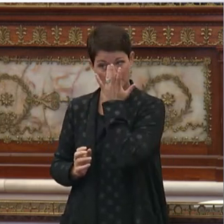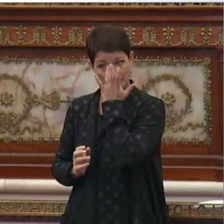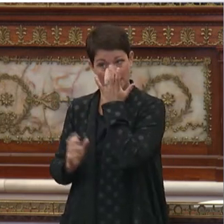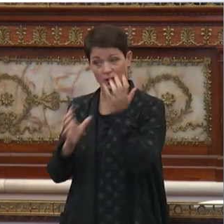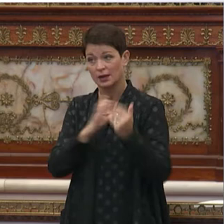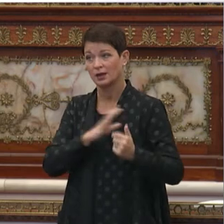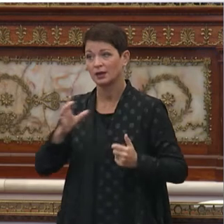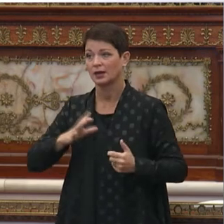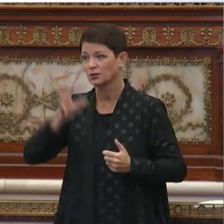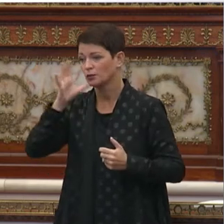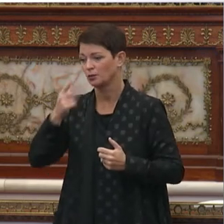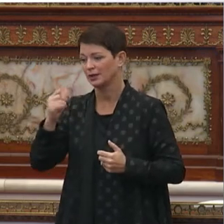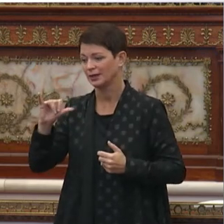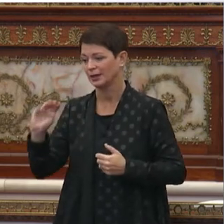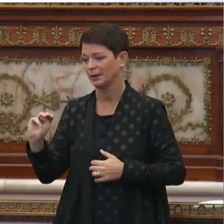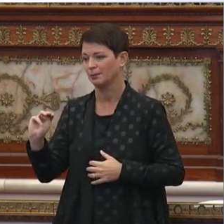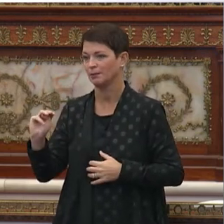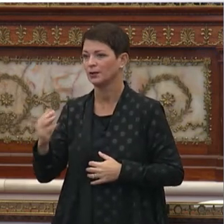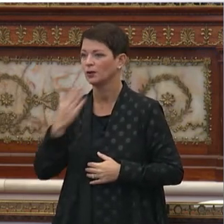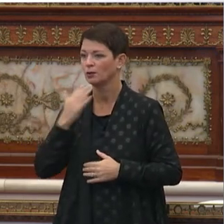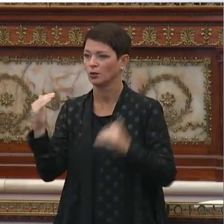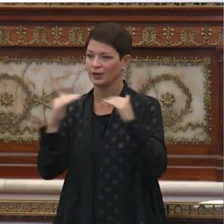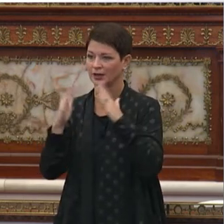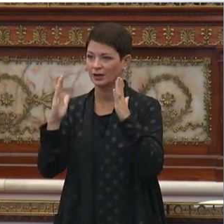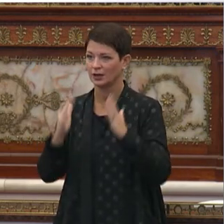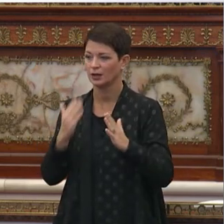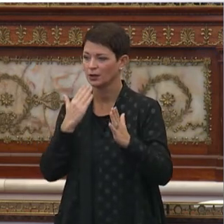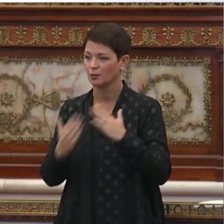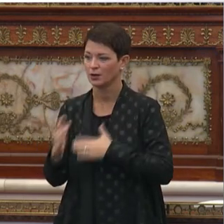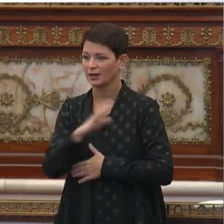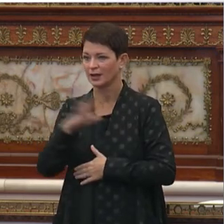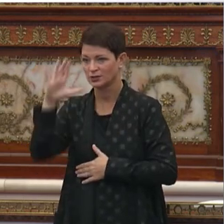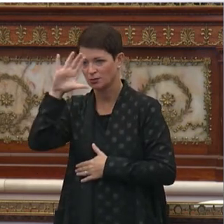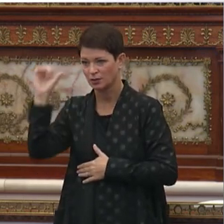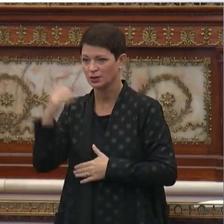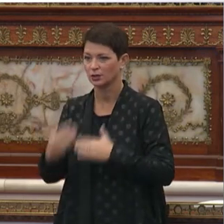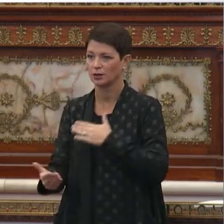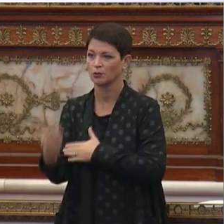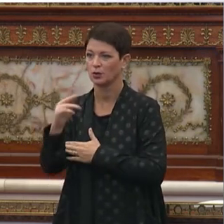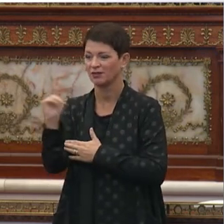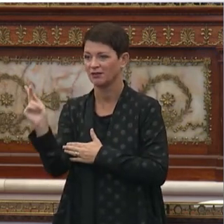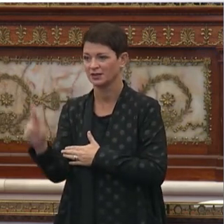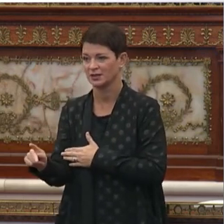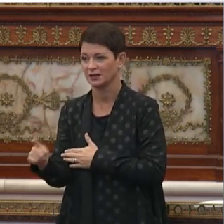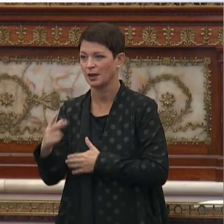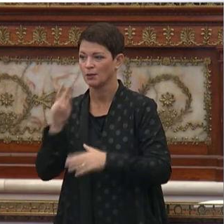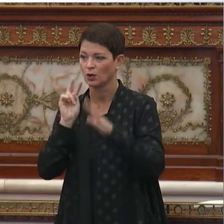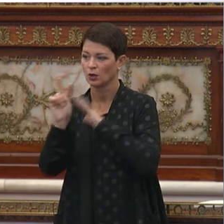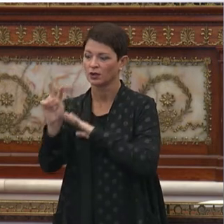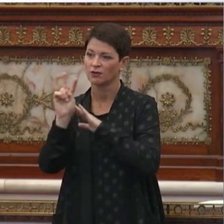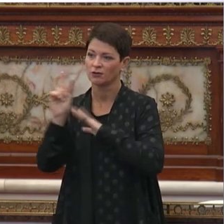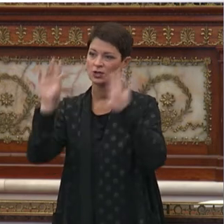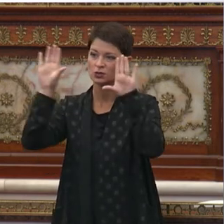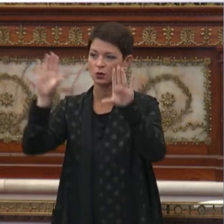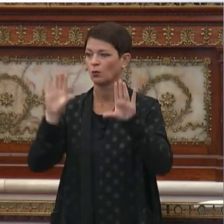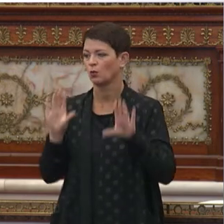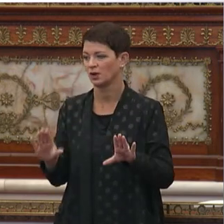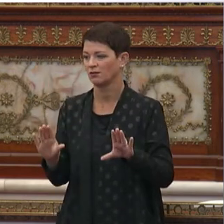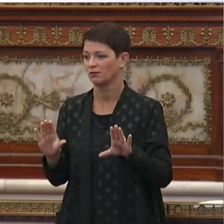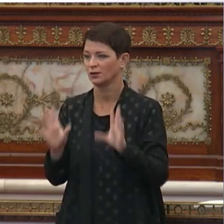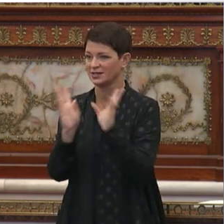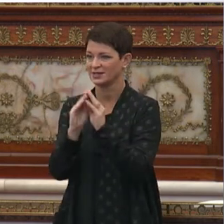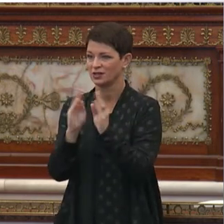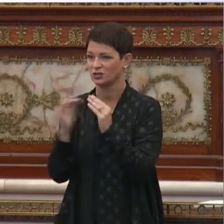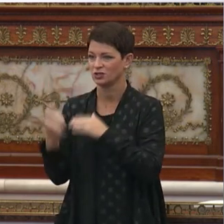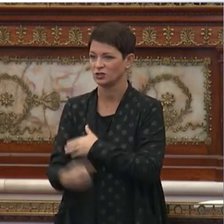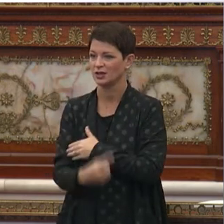Councilwoman Gim. Good morning, colleagues. Good morning, Council President. Good morning, Philadelphia. I'm looking forward to a wonderful session